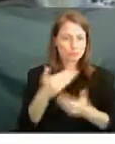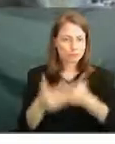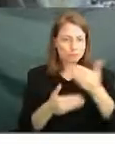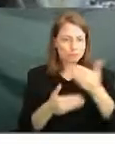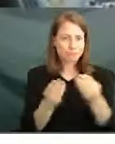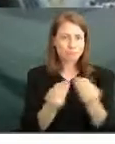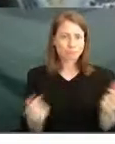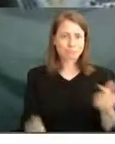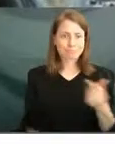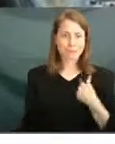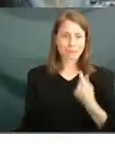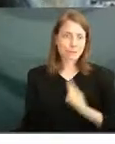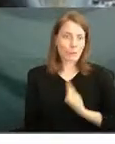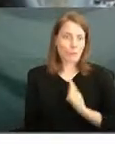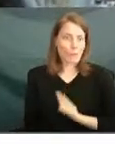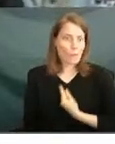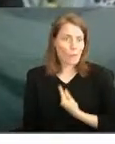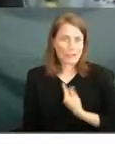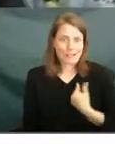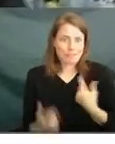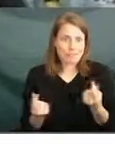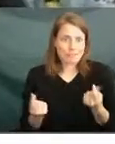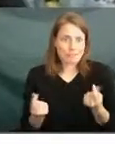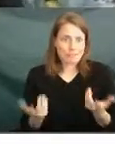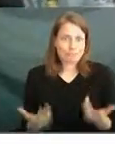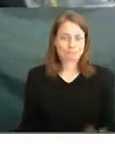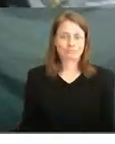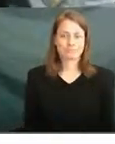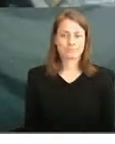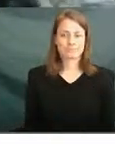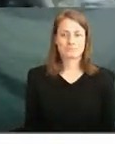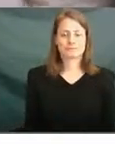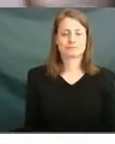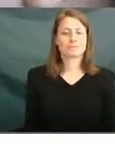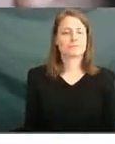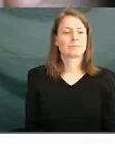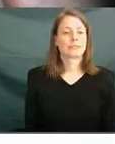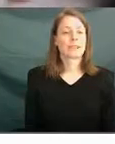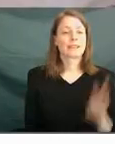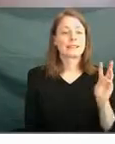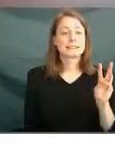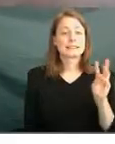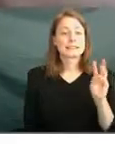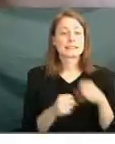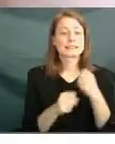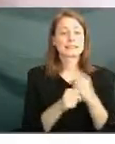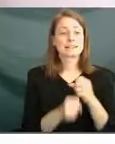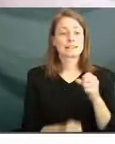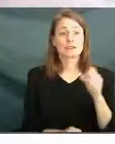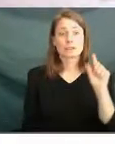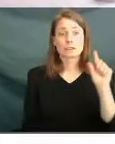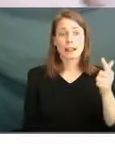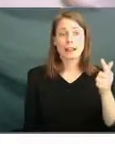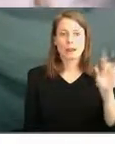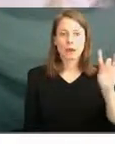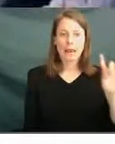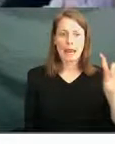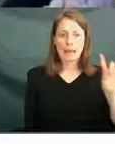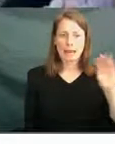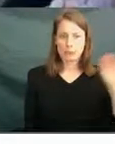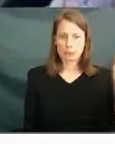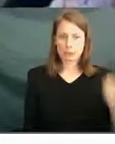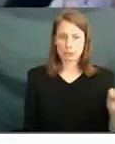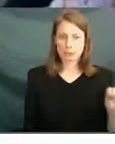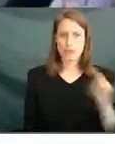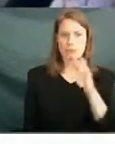job. 6 years later, only 8% say they're being bullied, down from 40%. Yeah, first of all, you have the time to